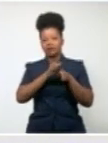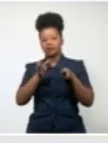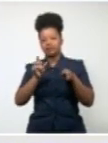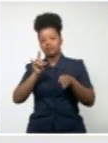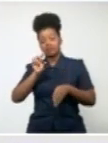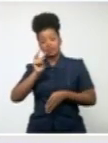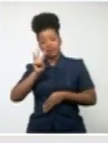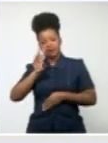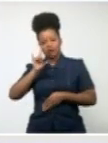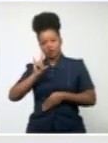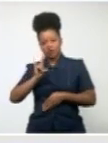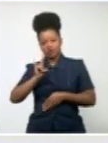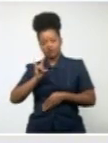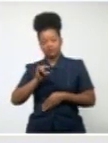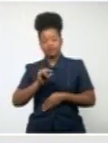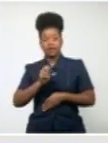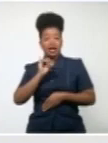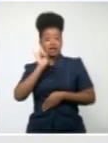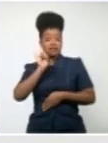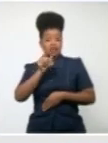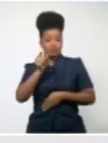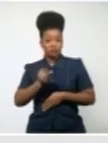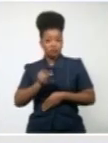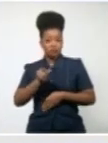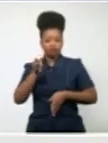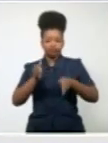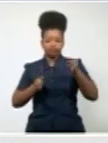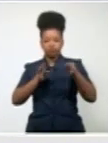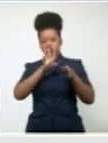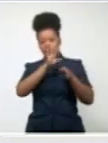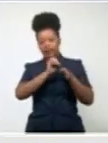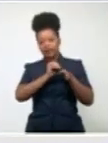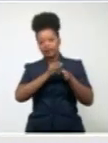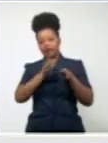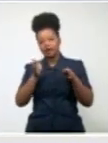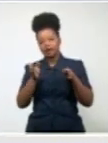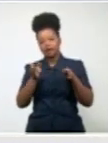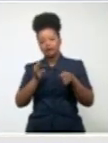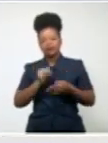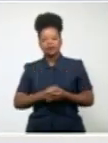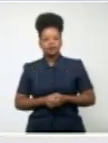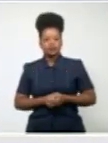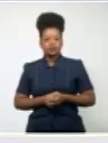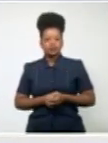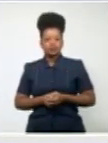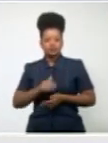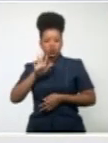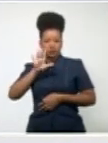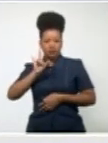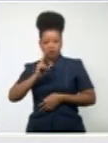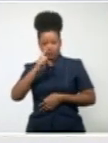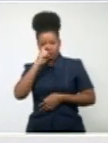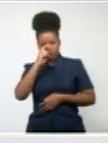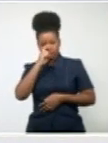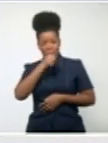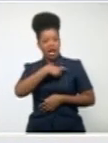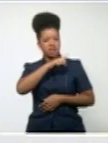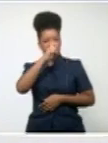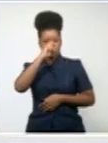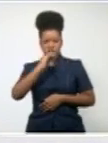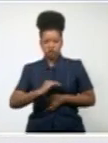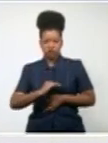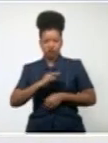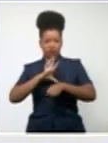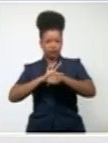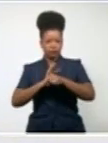from the 20 to 29 years of age, and 7 from the group between 40 to 59 years of